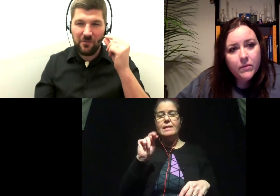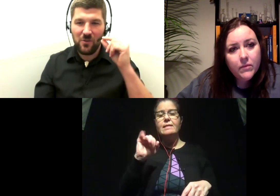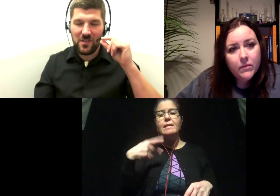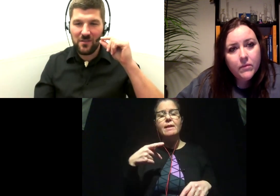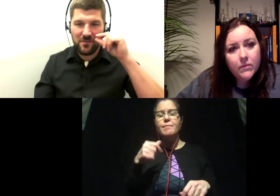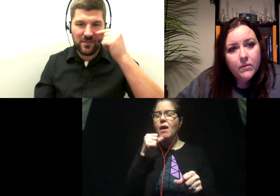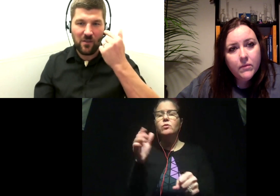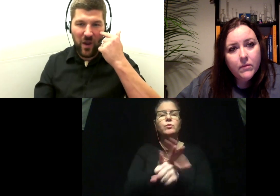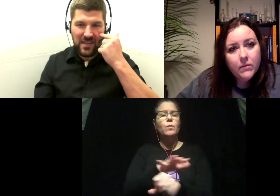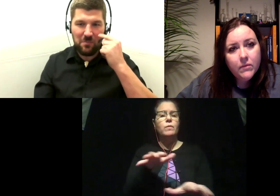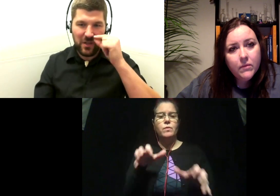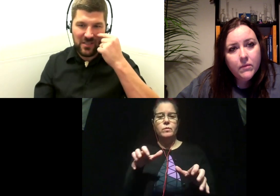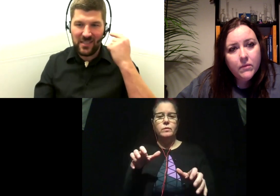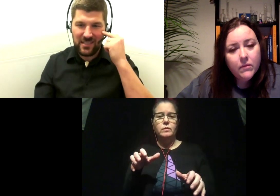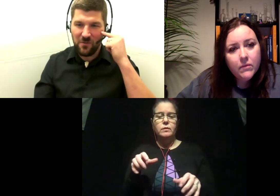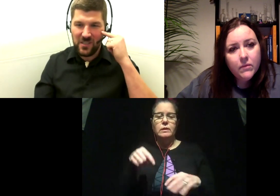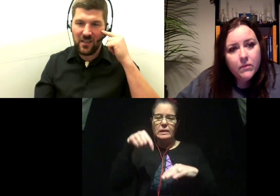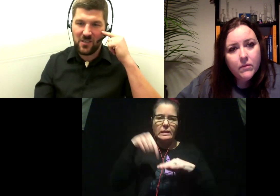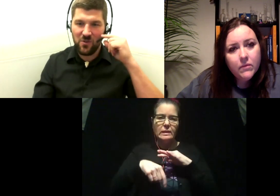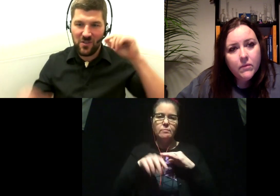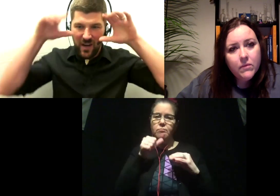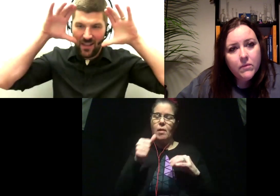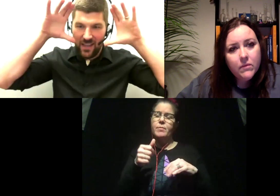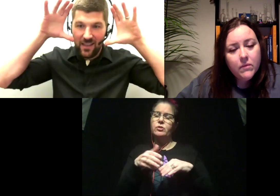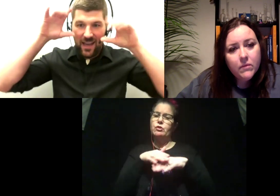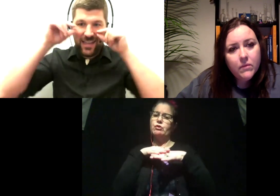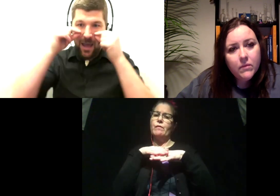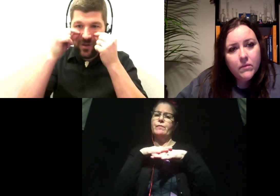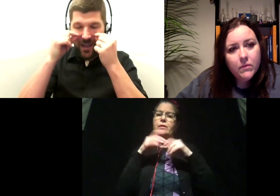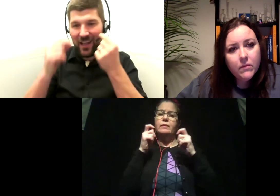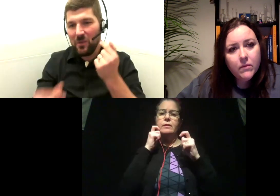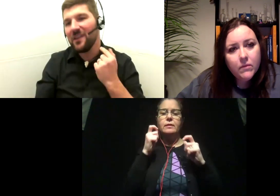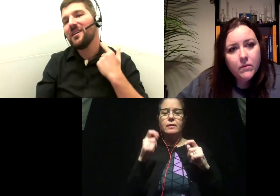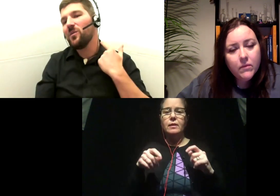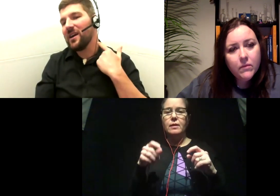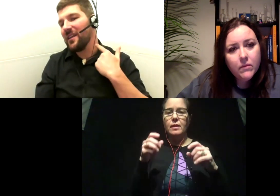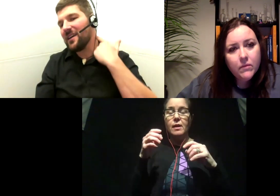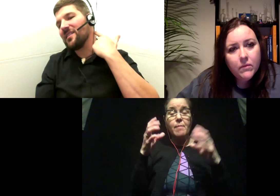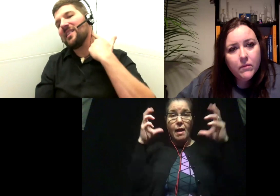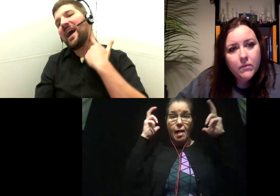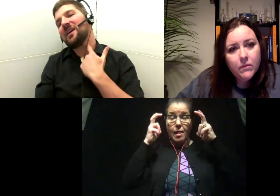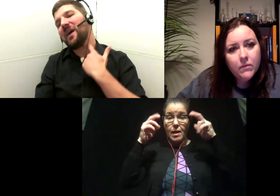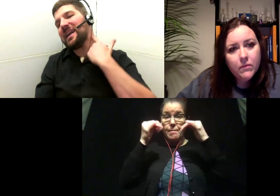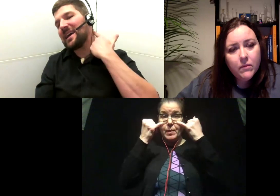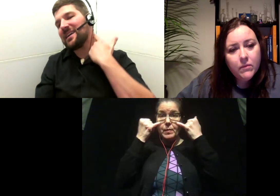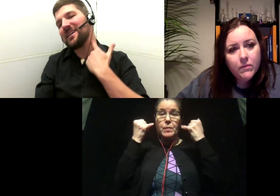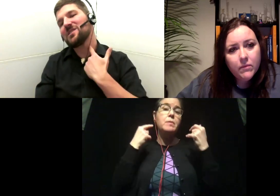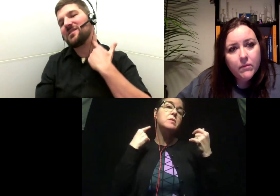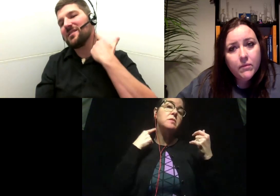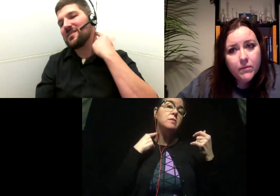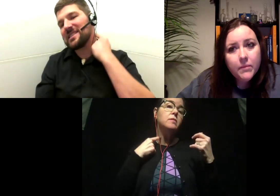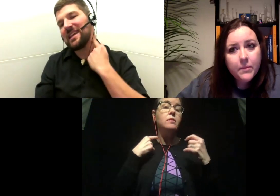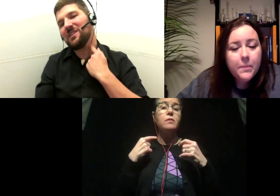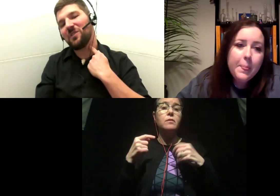completely frozen way deep, but just the surface skin is frozen, where I had like a gap in my helmet where like a line on my neck